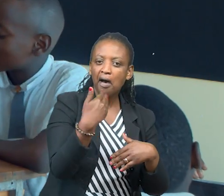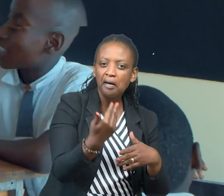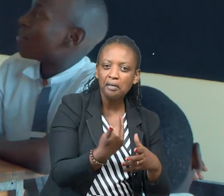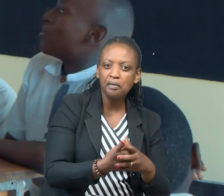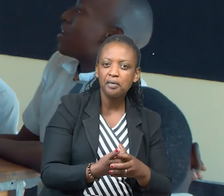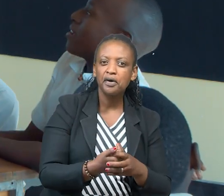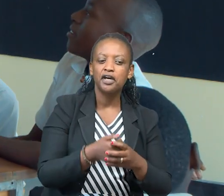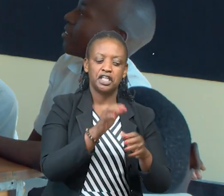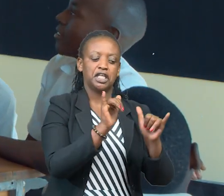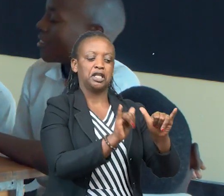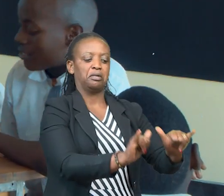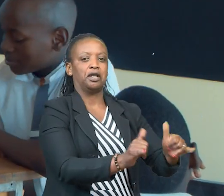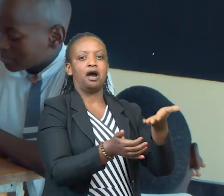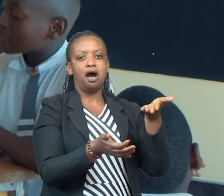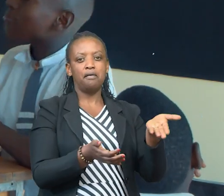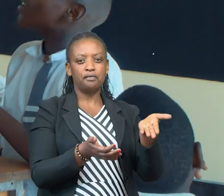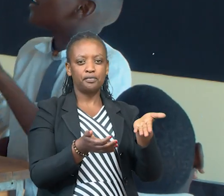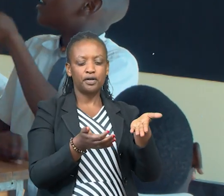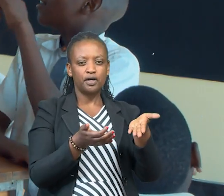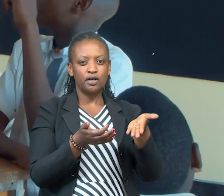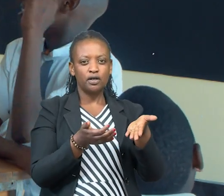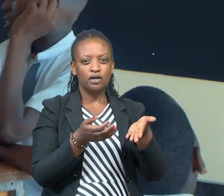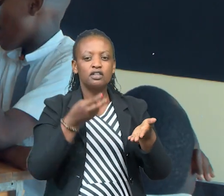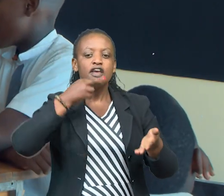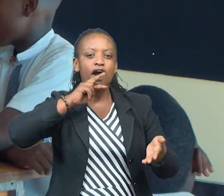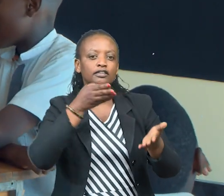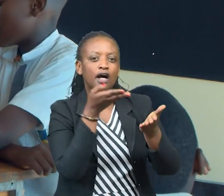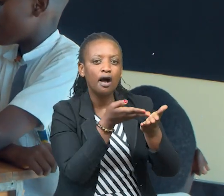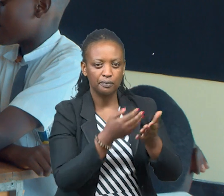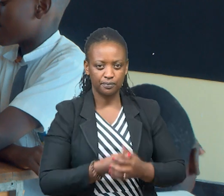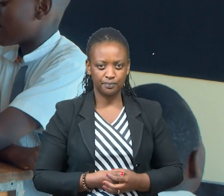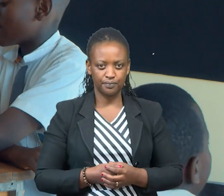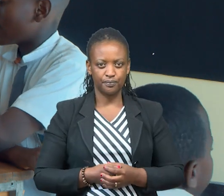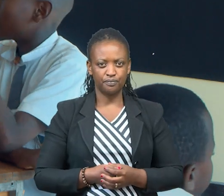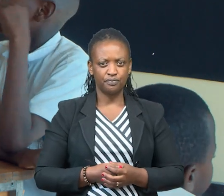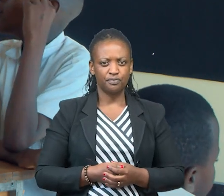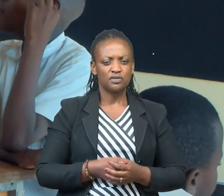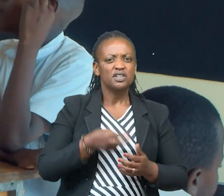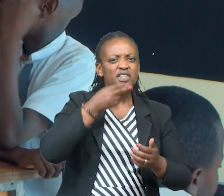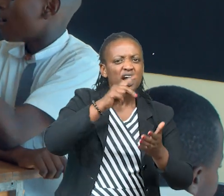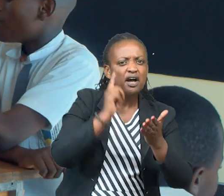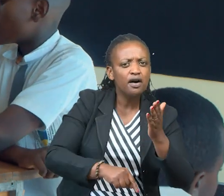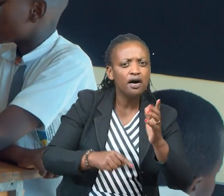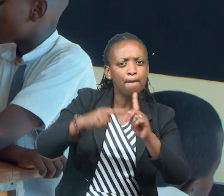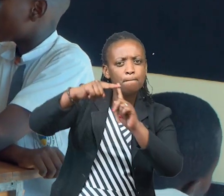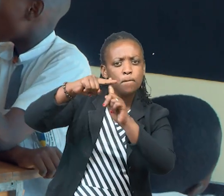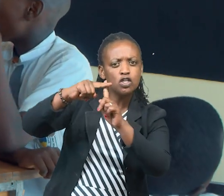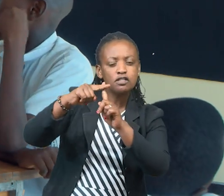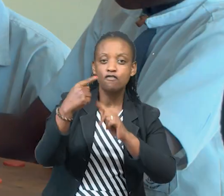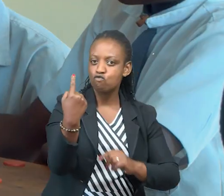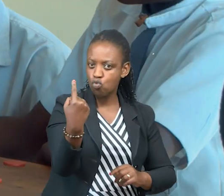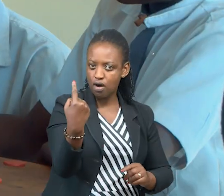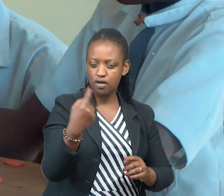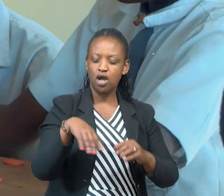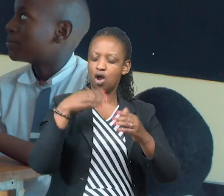That is The remaining. So that is the answer. the answer. What is the answer? Positive